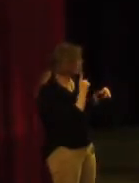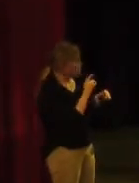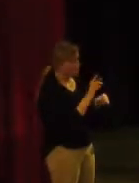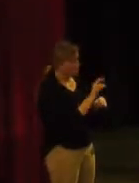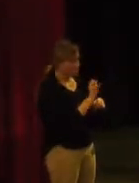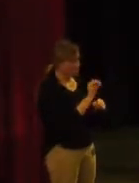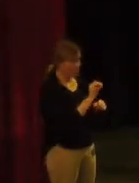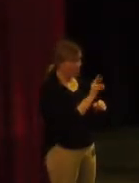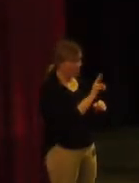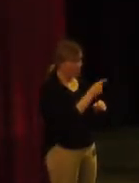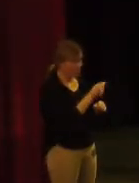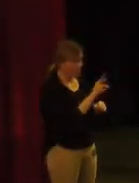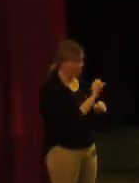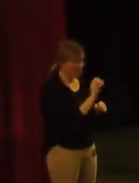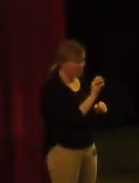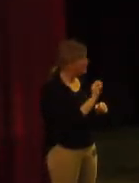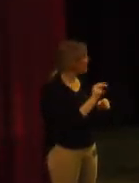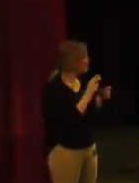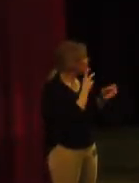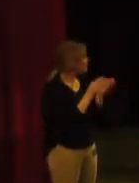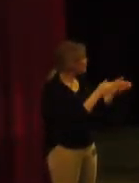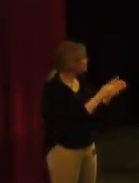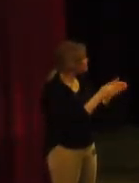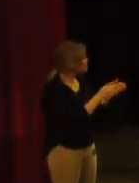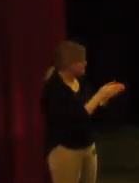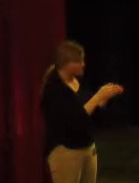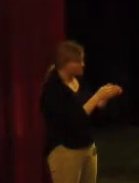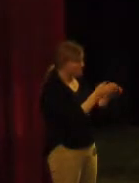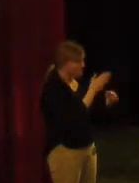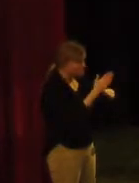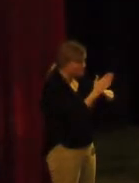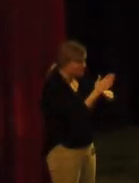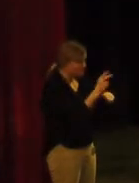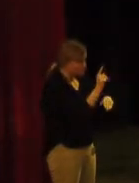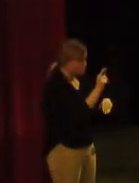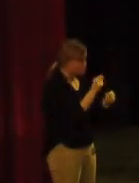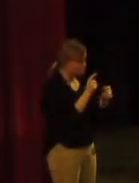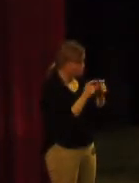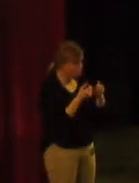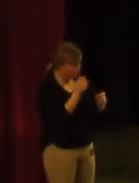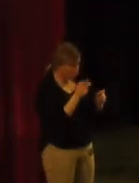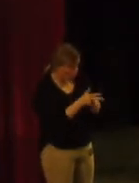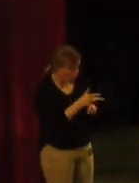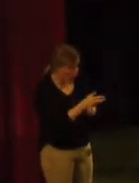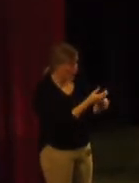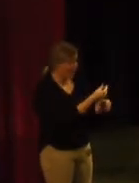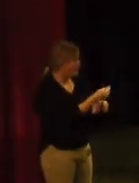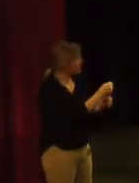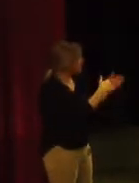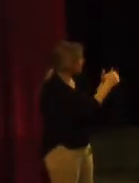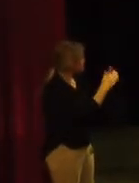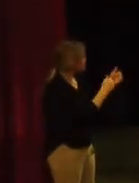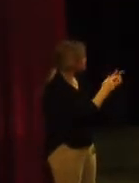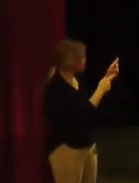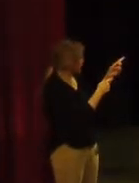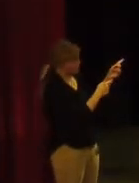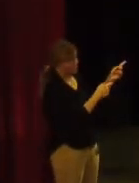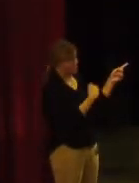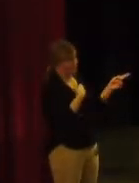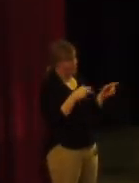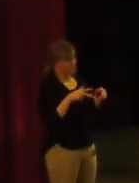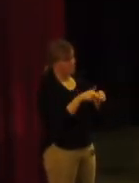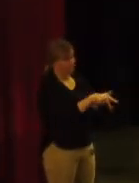River is between that truck and that building right there. So here, basically, I walked into somebody's backyard.